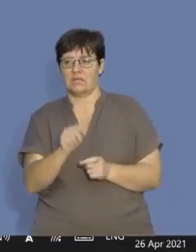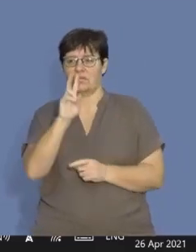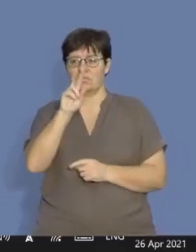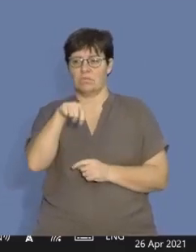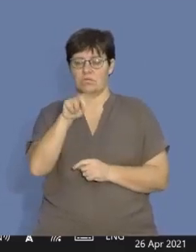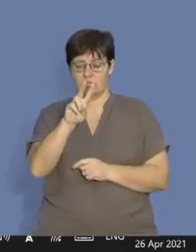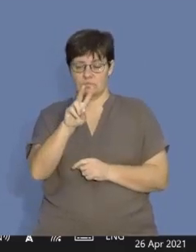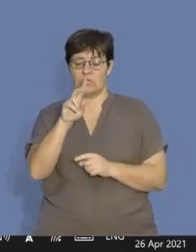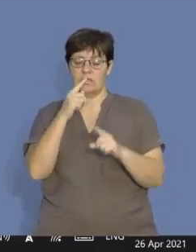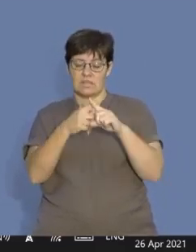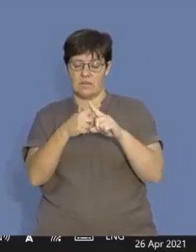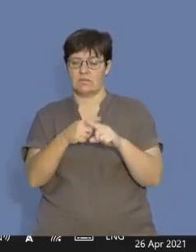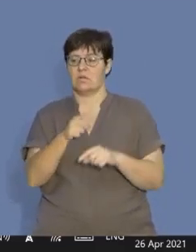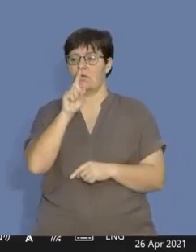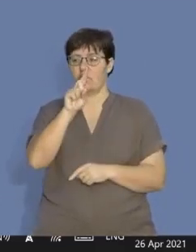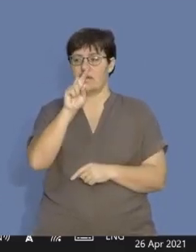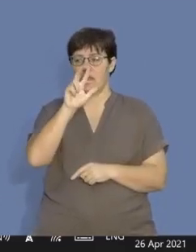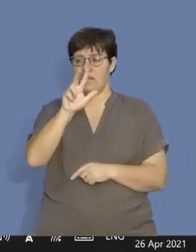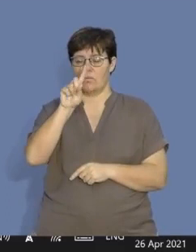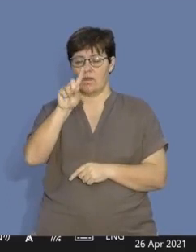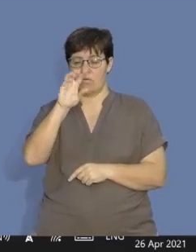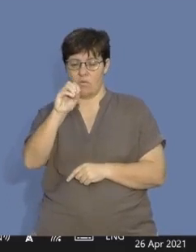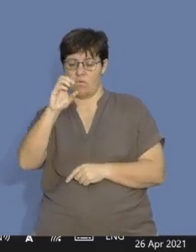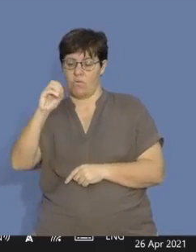2.2 times